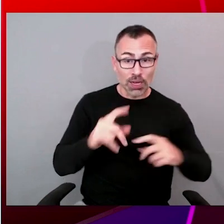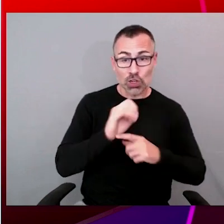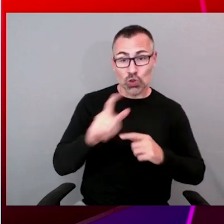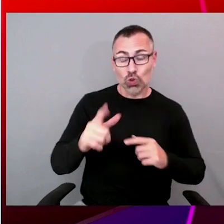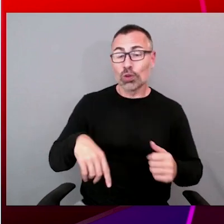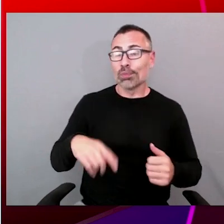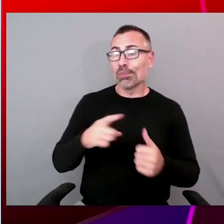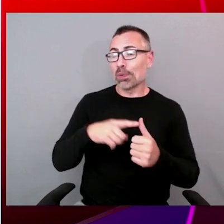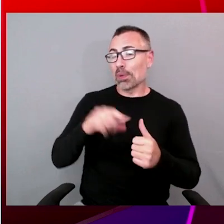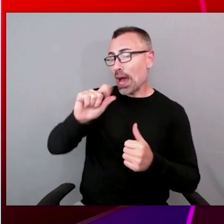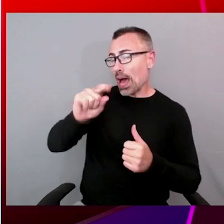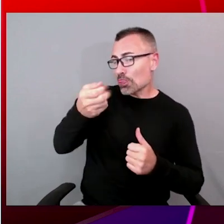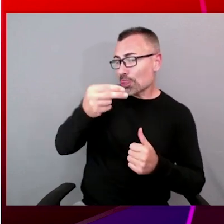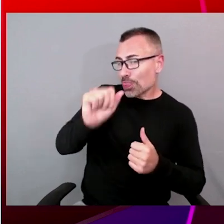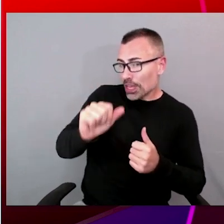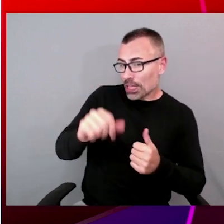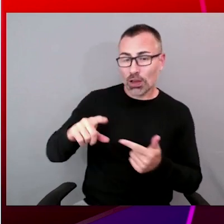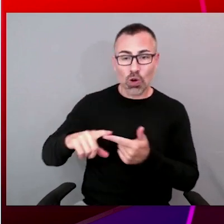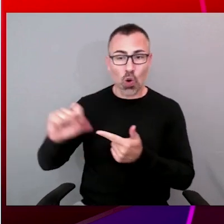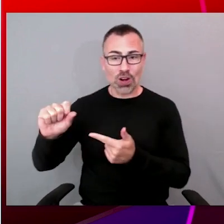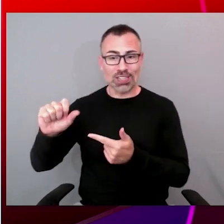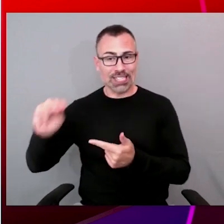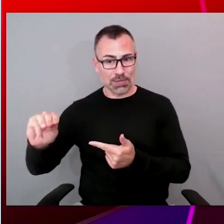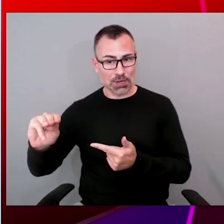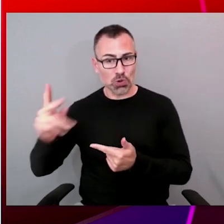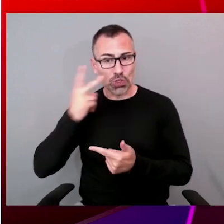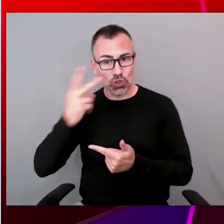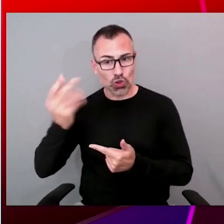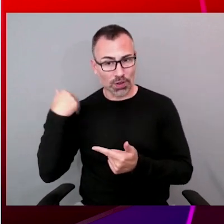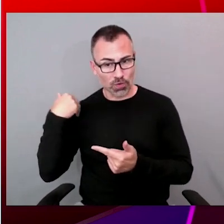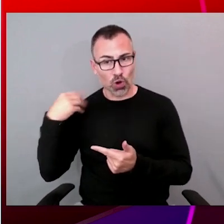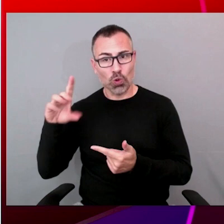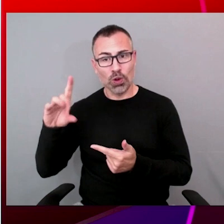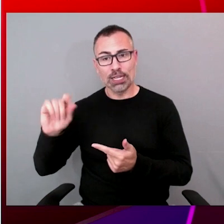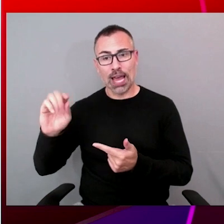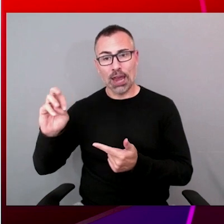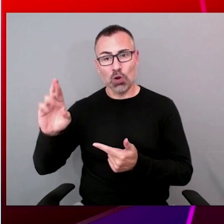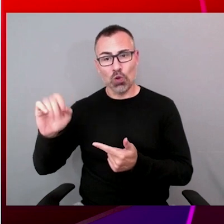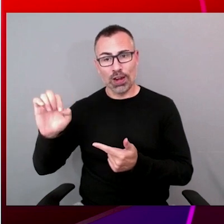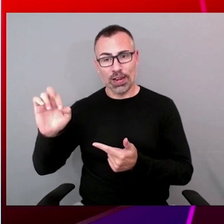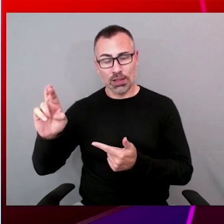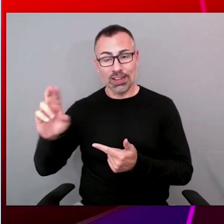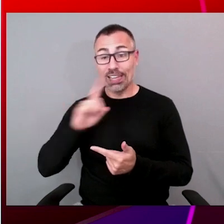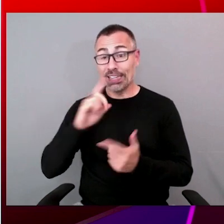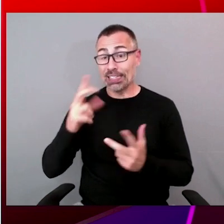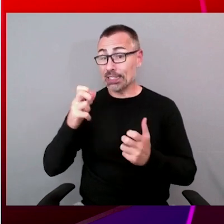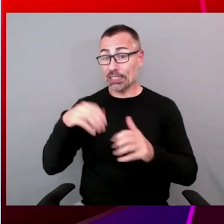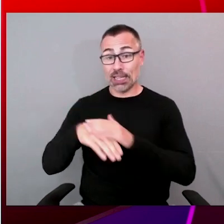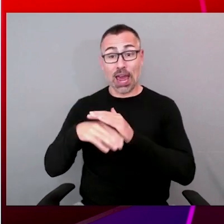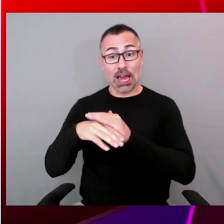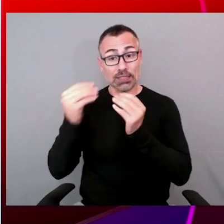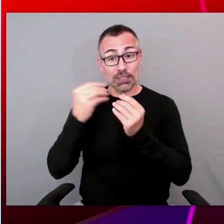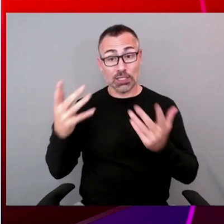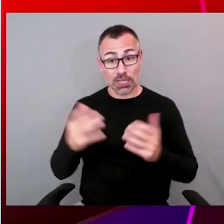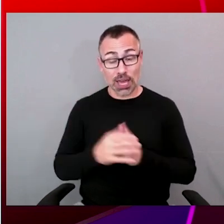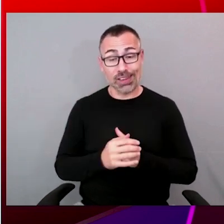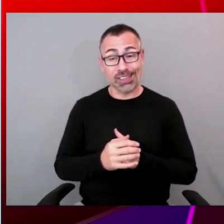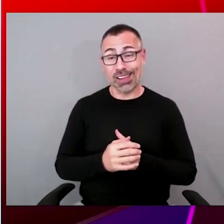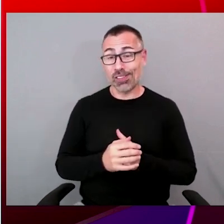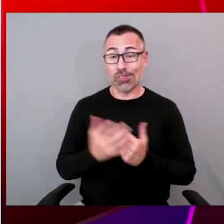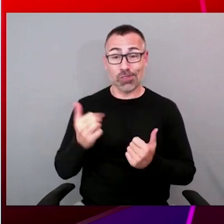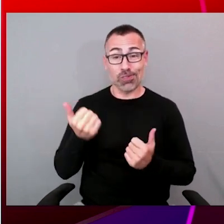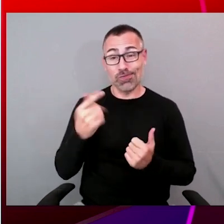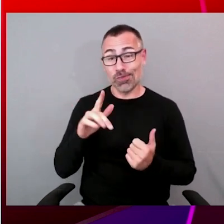was demonstrated with the Data Wrangler product, instant access to the data. And through like several mouse clicks, we'll be able